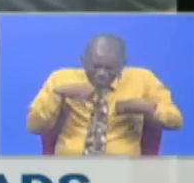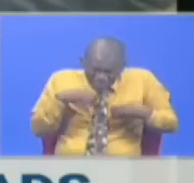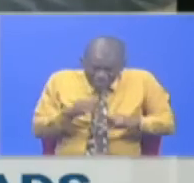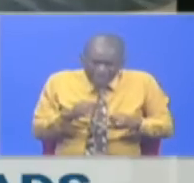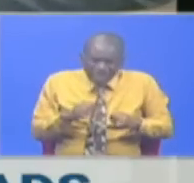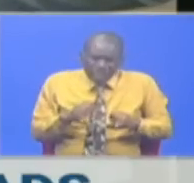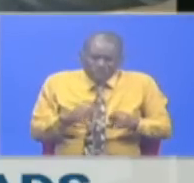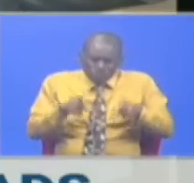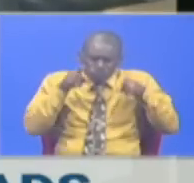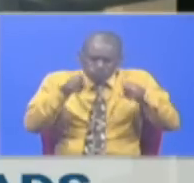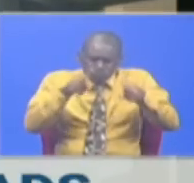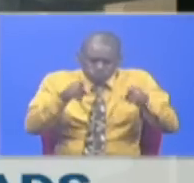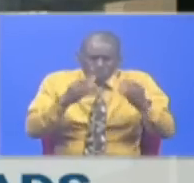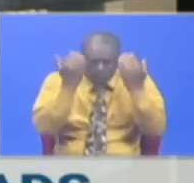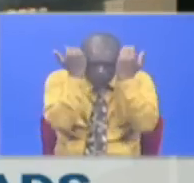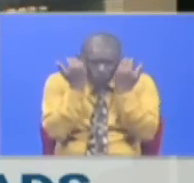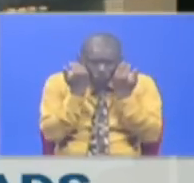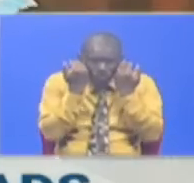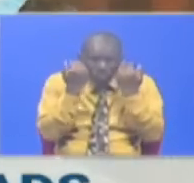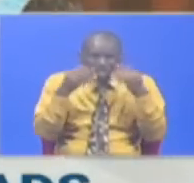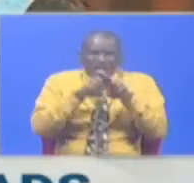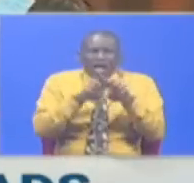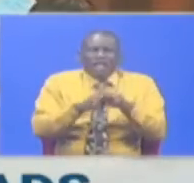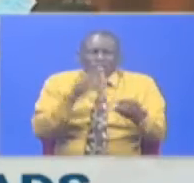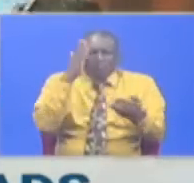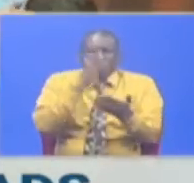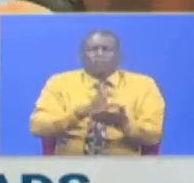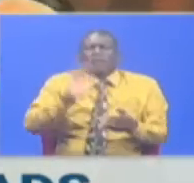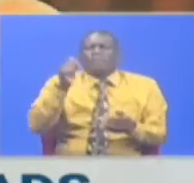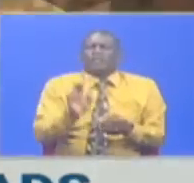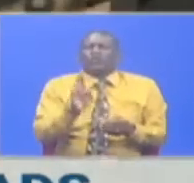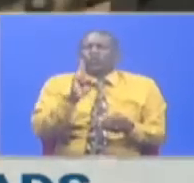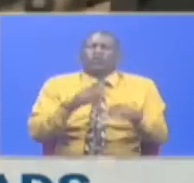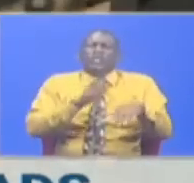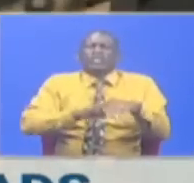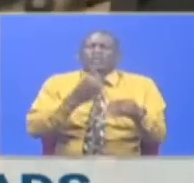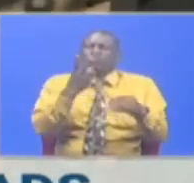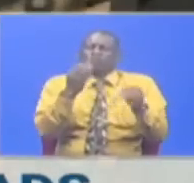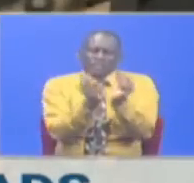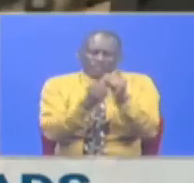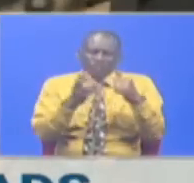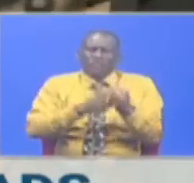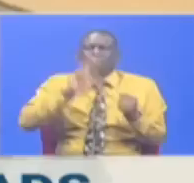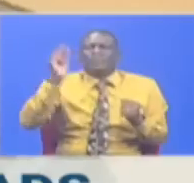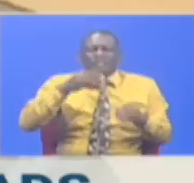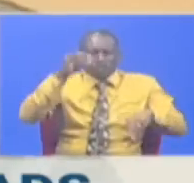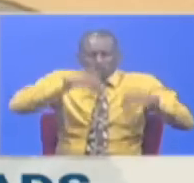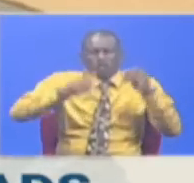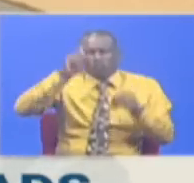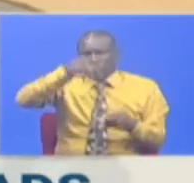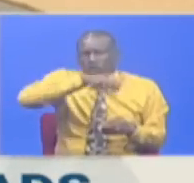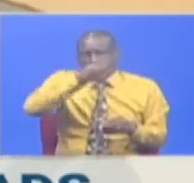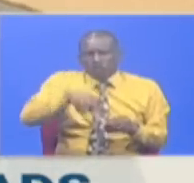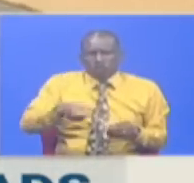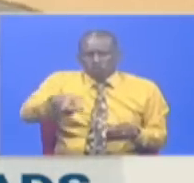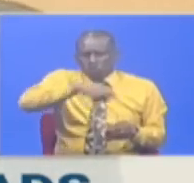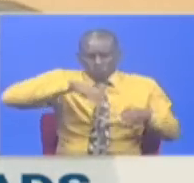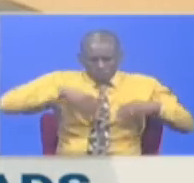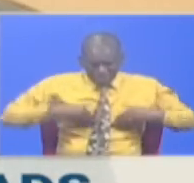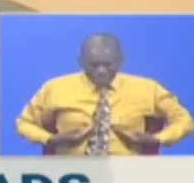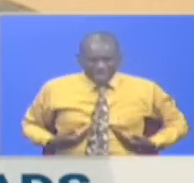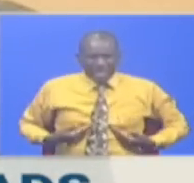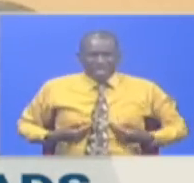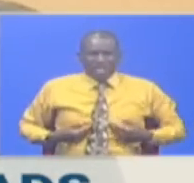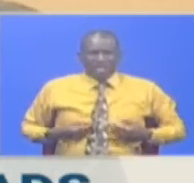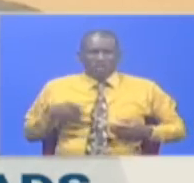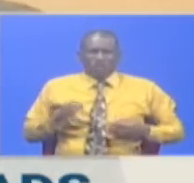as promised by President Kenyatta when the 2017 presidential election was nullified. We are tired of being the